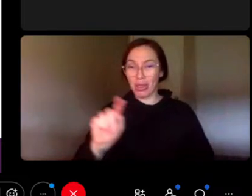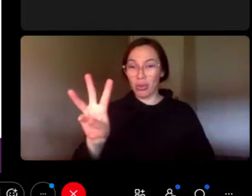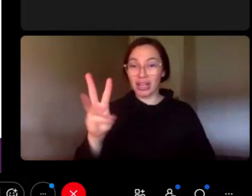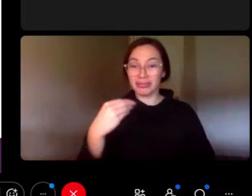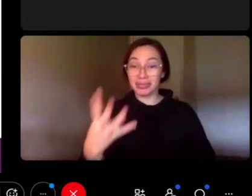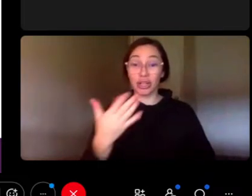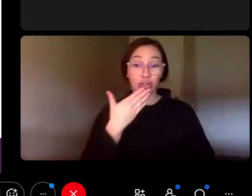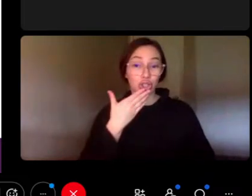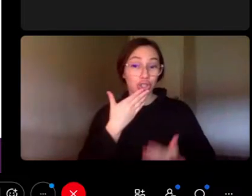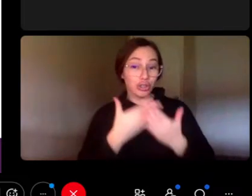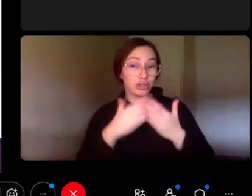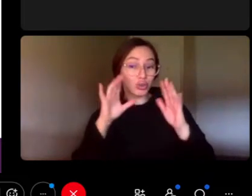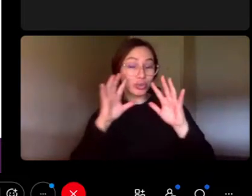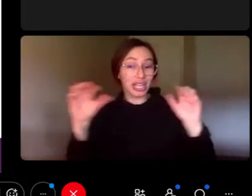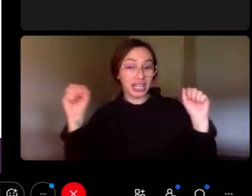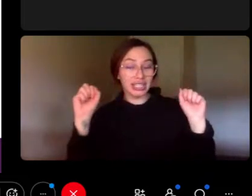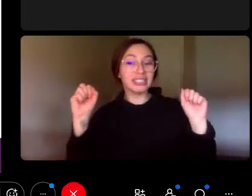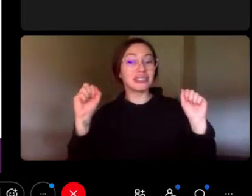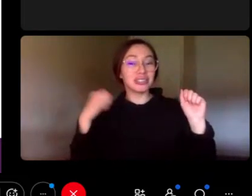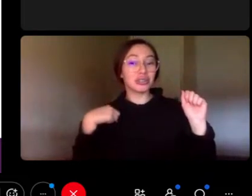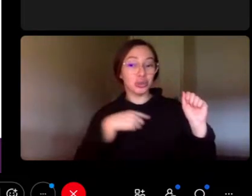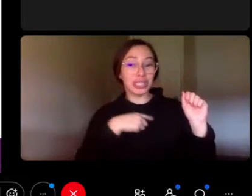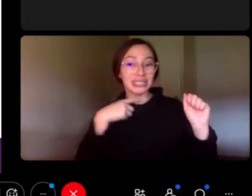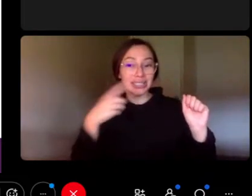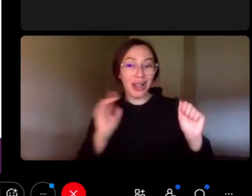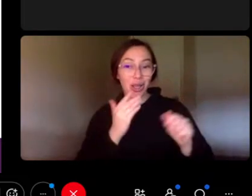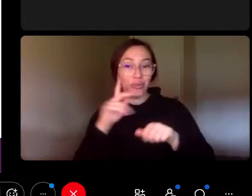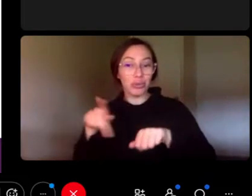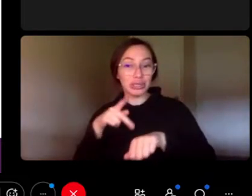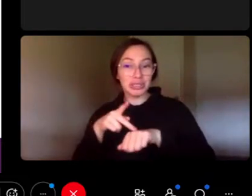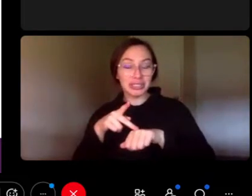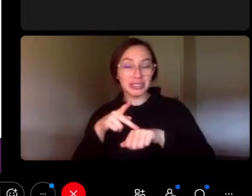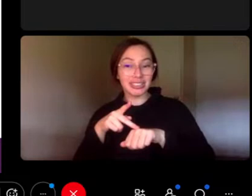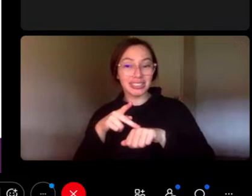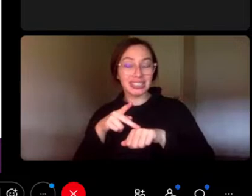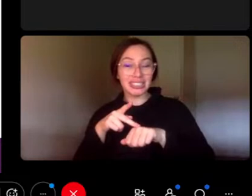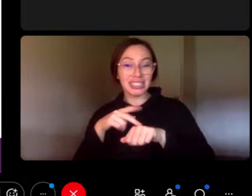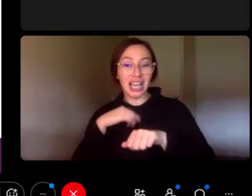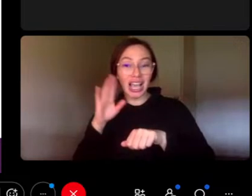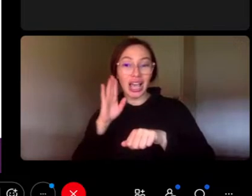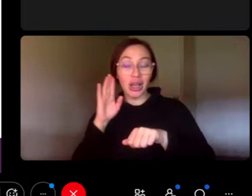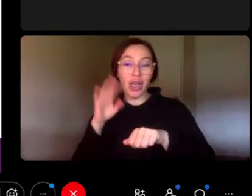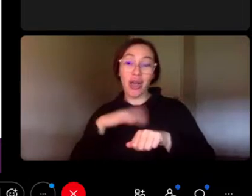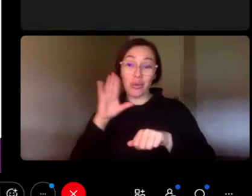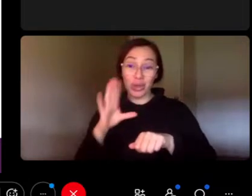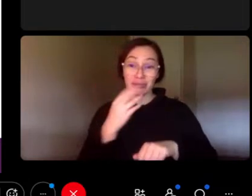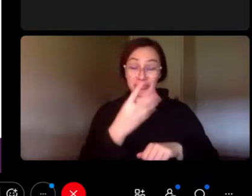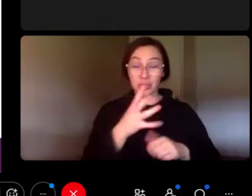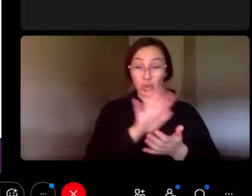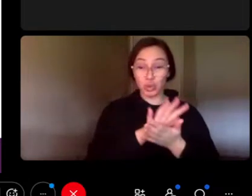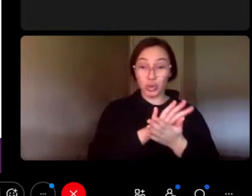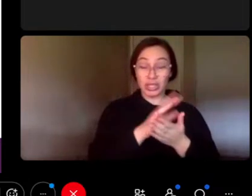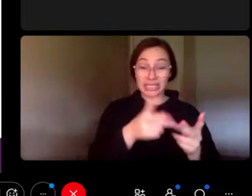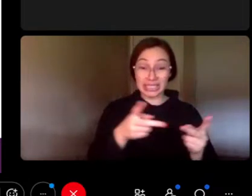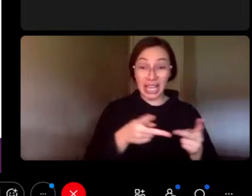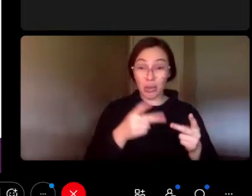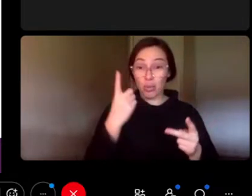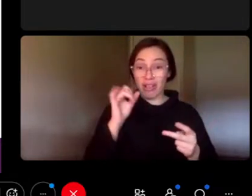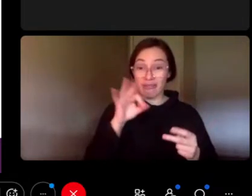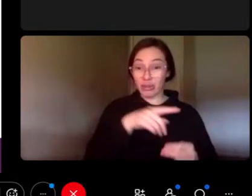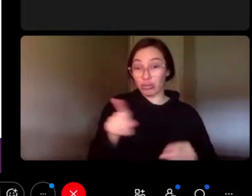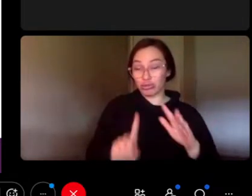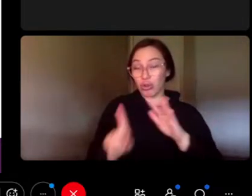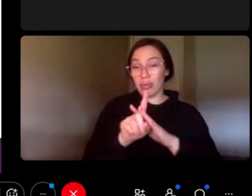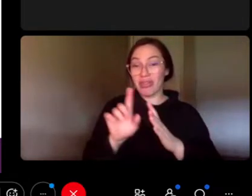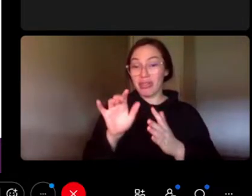good superintendents, we tell our principals, I'm going to go back to that first one, visiting school sites. If one of you does show up, the phone rings